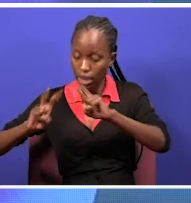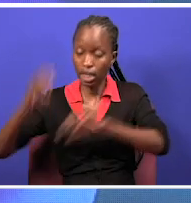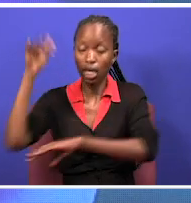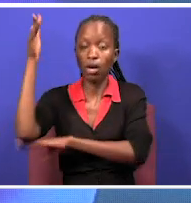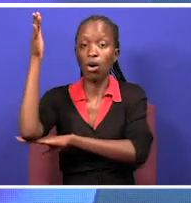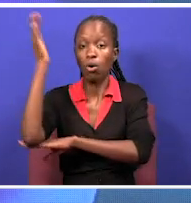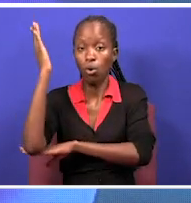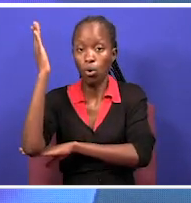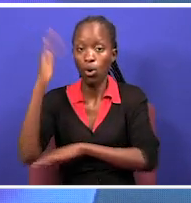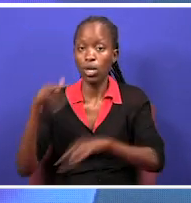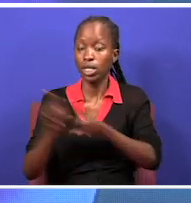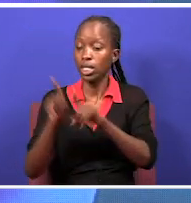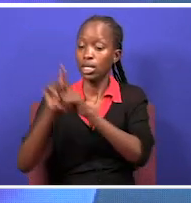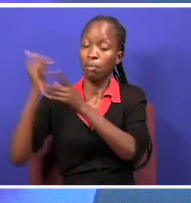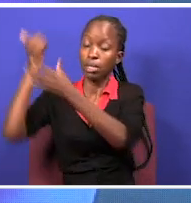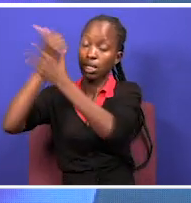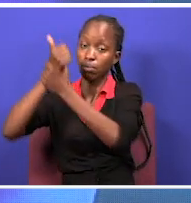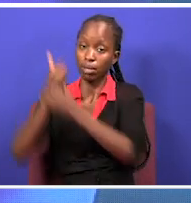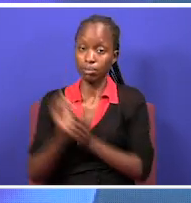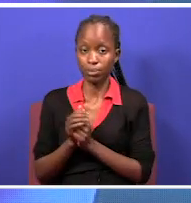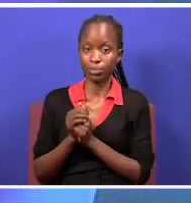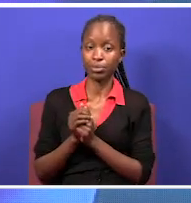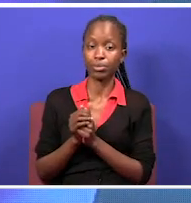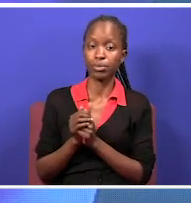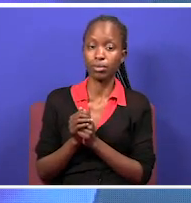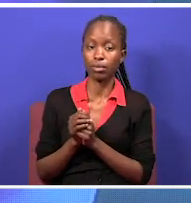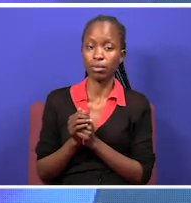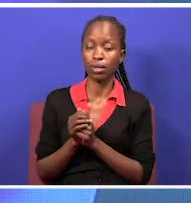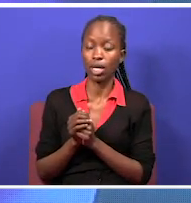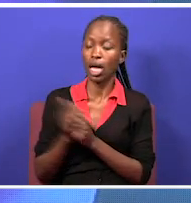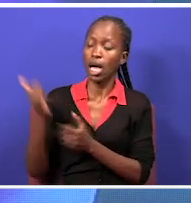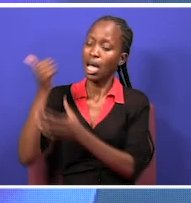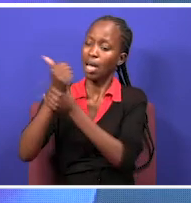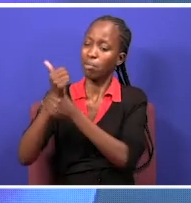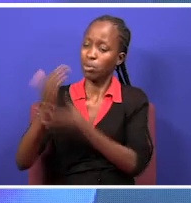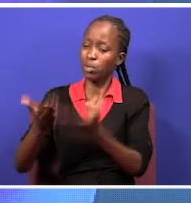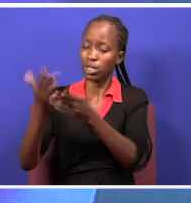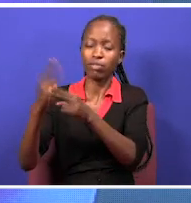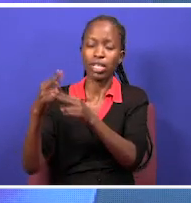God, as Abraham did. And he was called the father of faith.